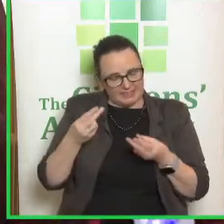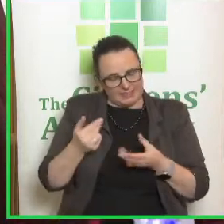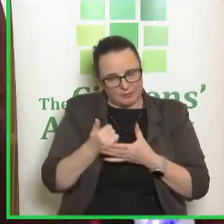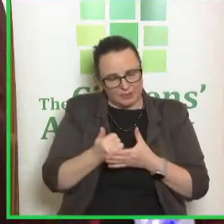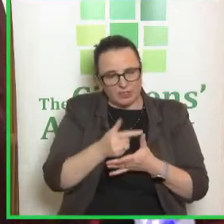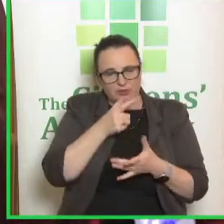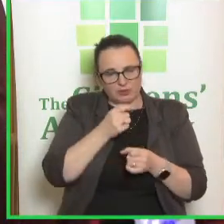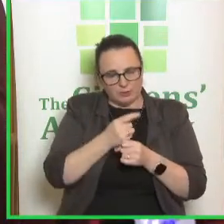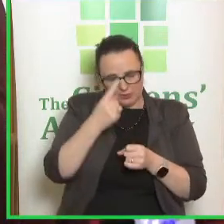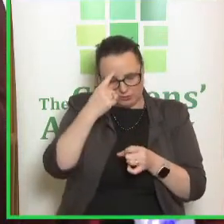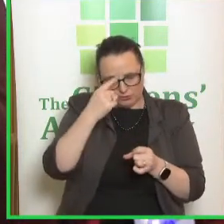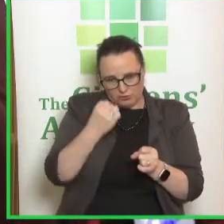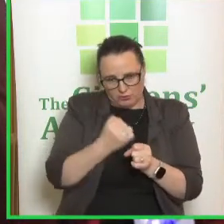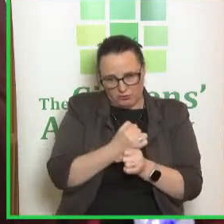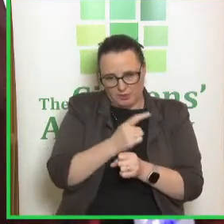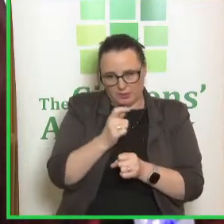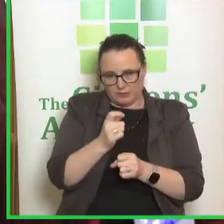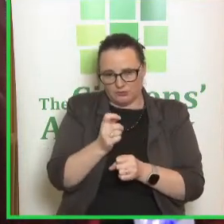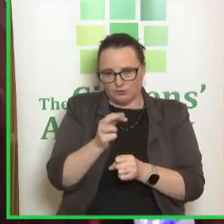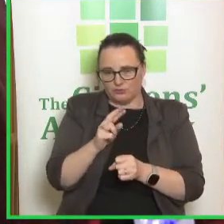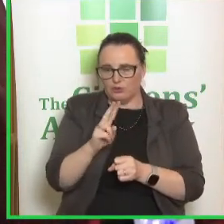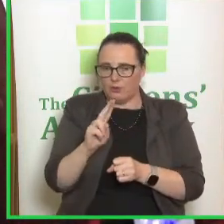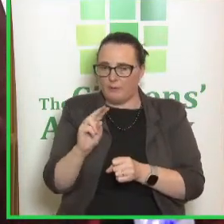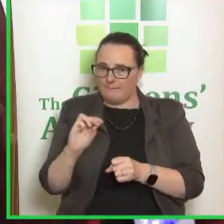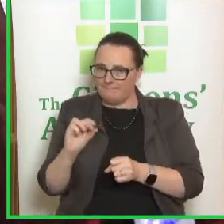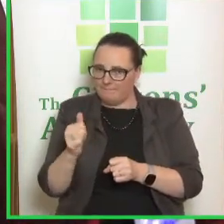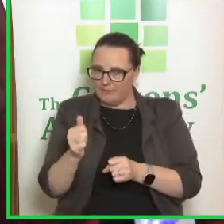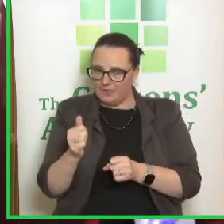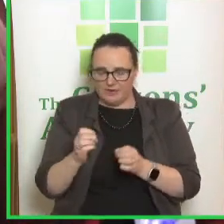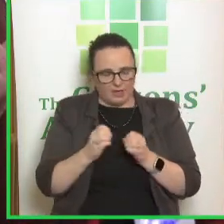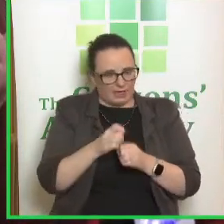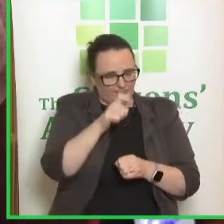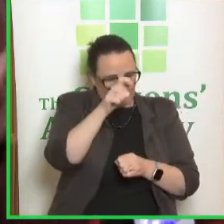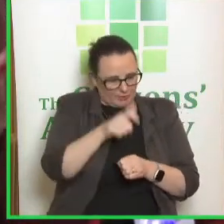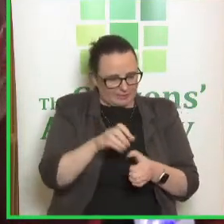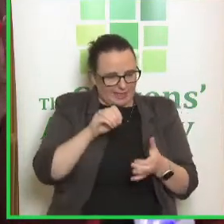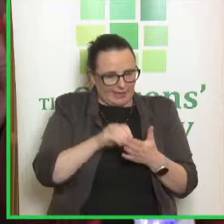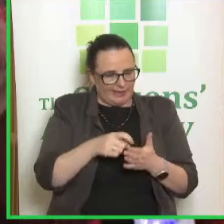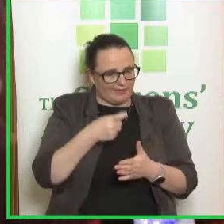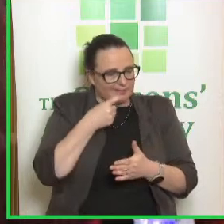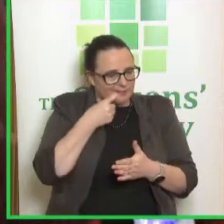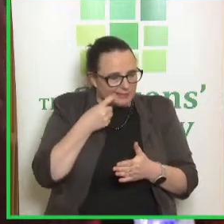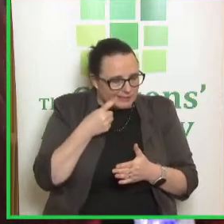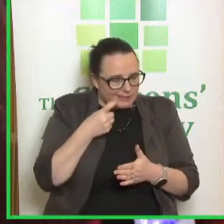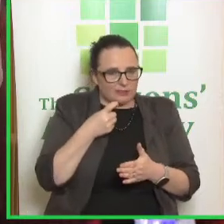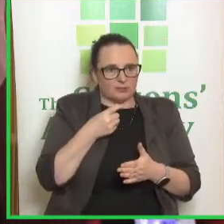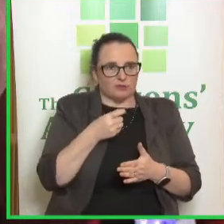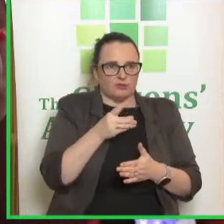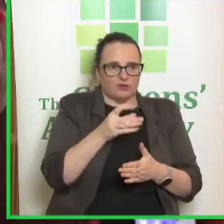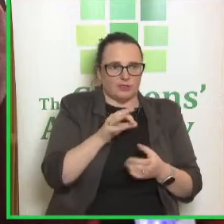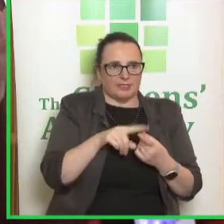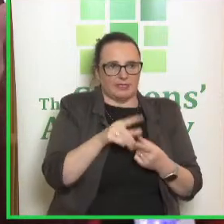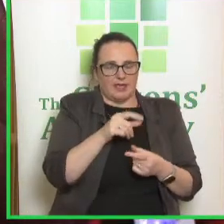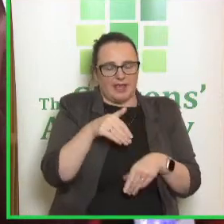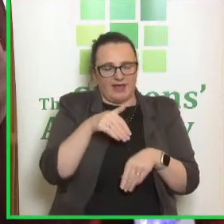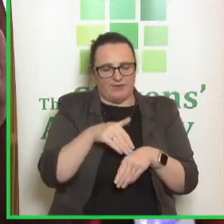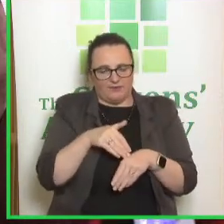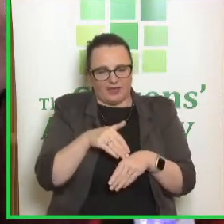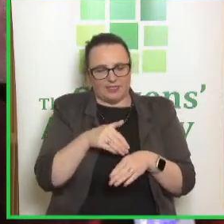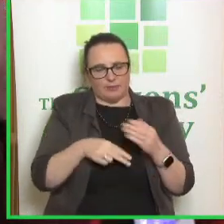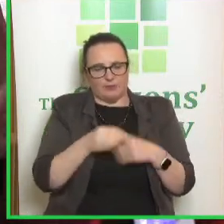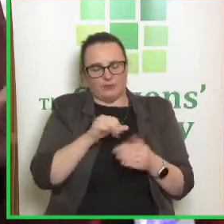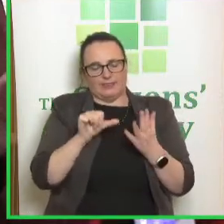trauma, and for every one person that's addicted to drugs and alcohol, it affects up to 6 people